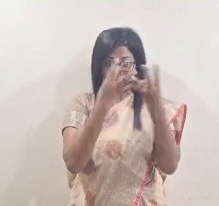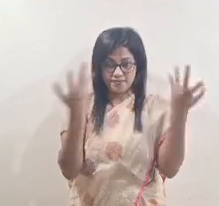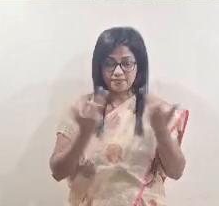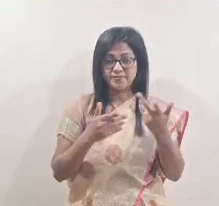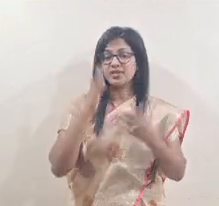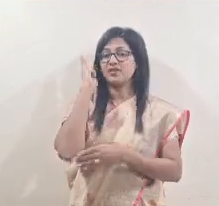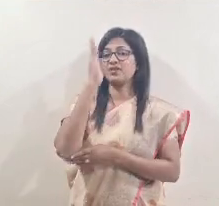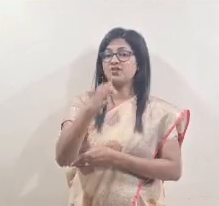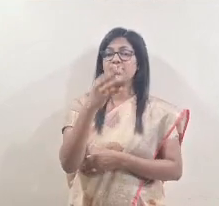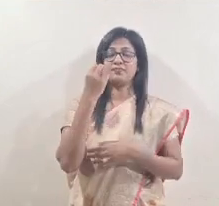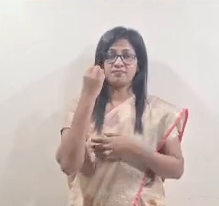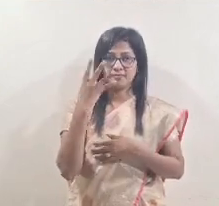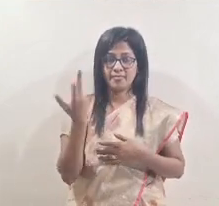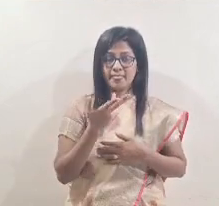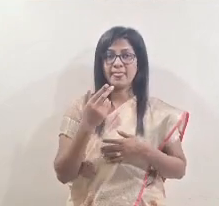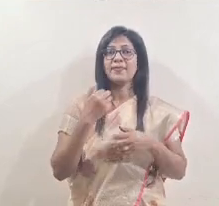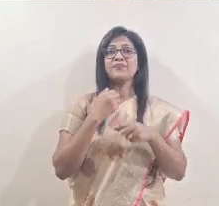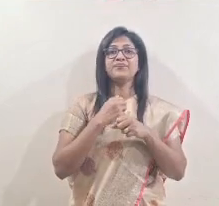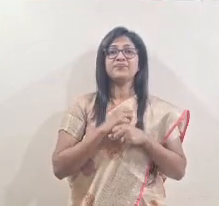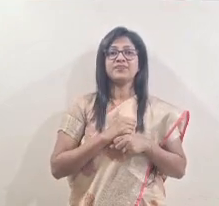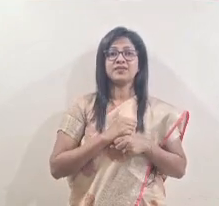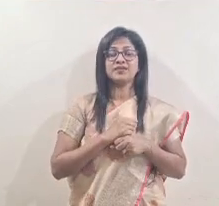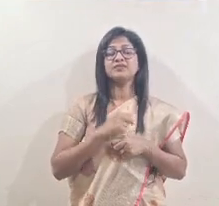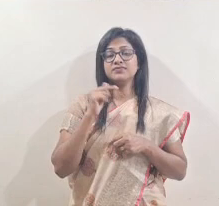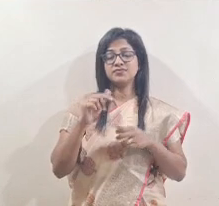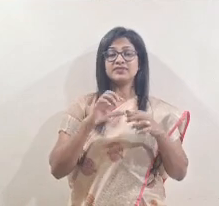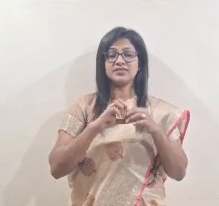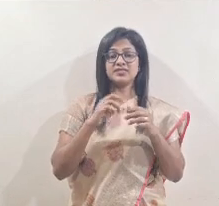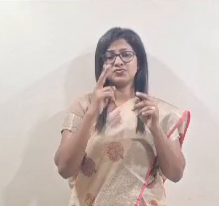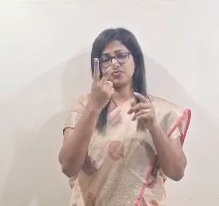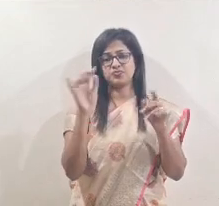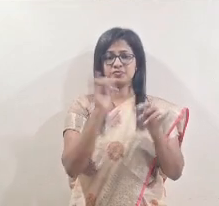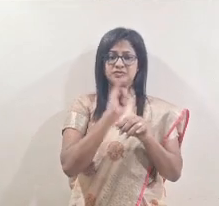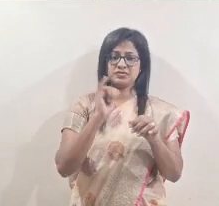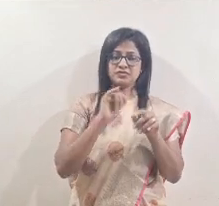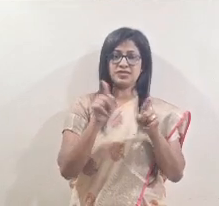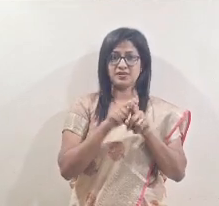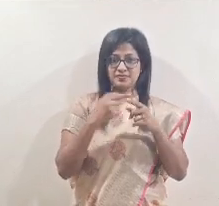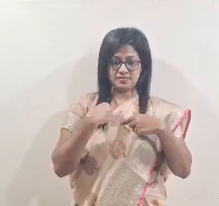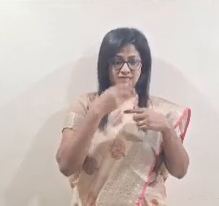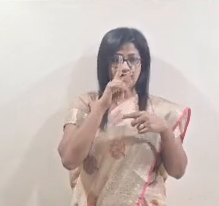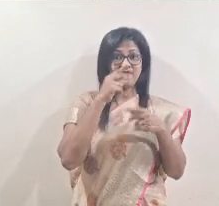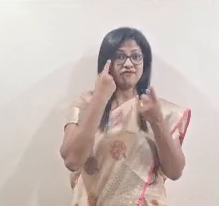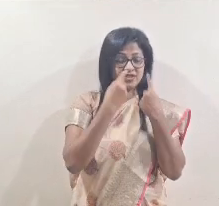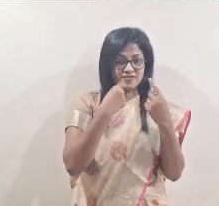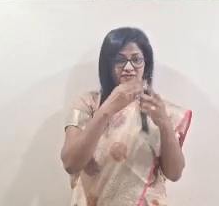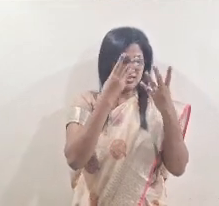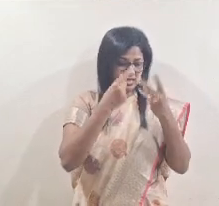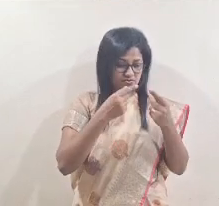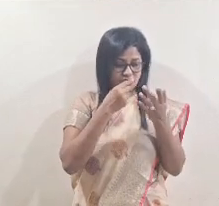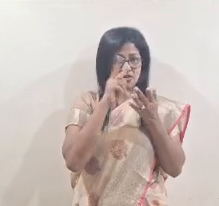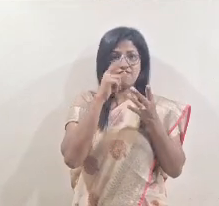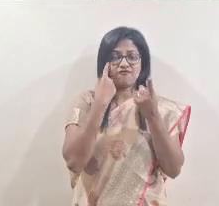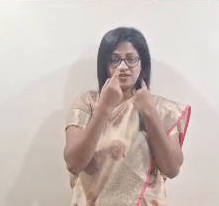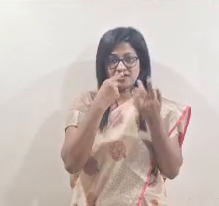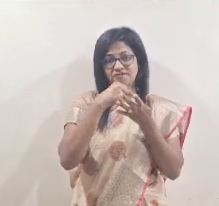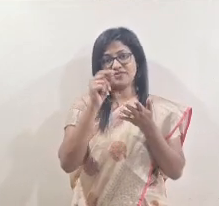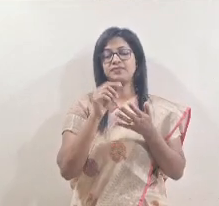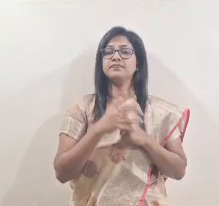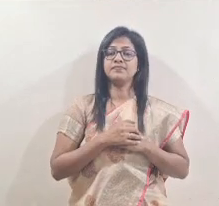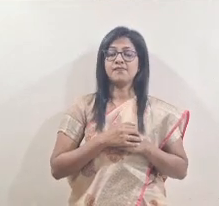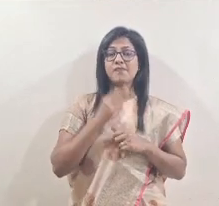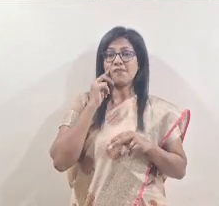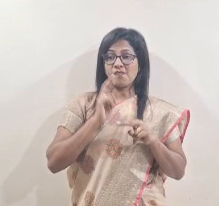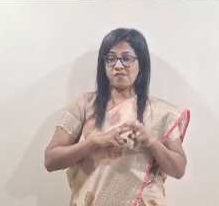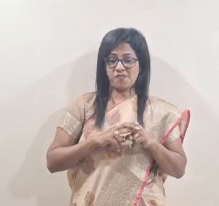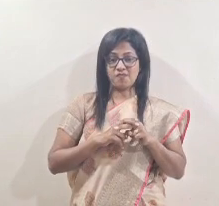of kilometers in that grid, so basically these two are the same only that I've verified from my calculations. That